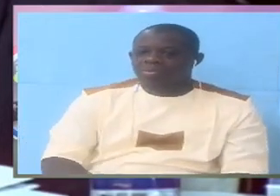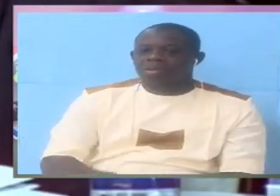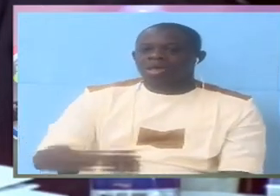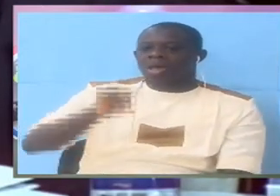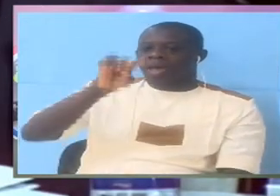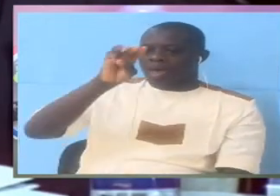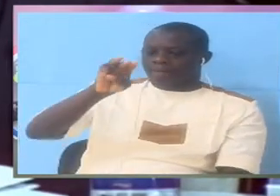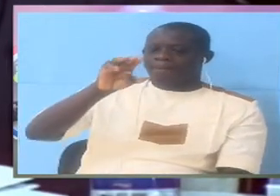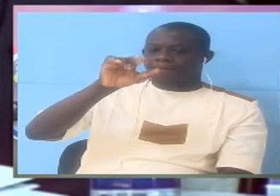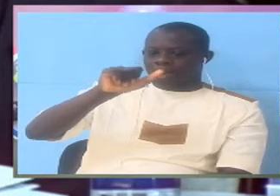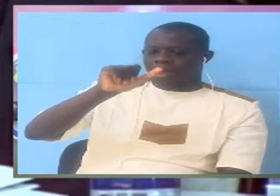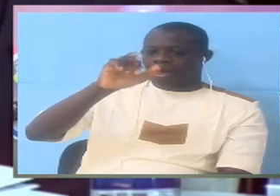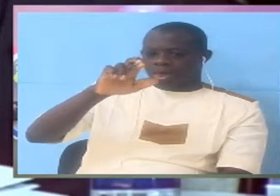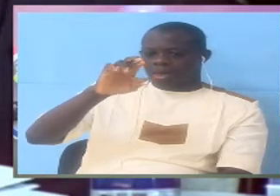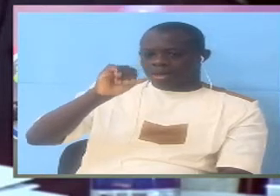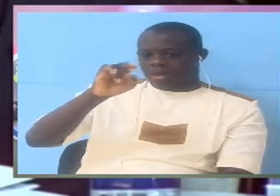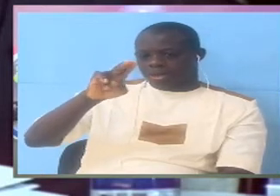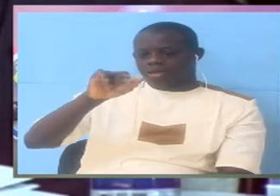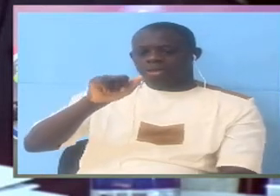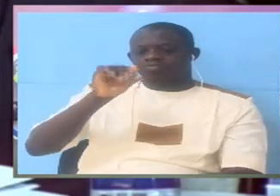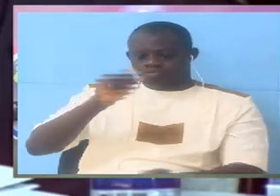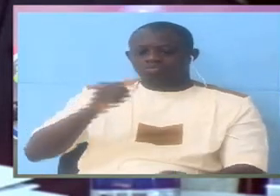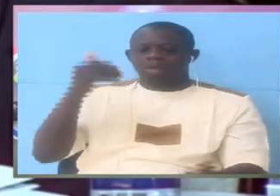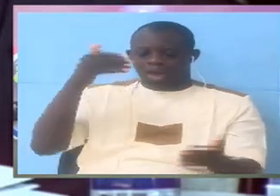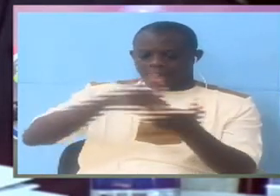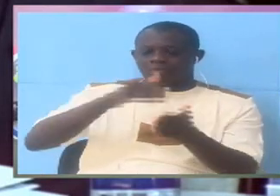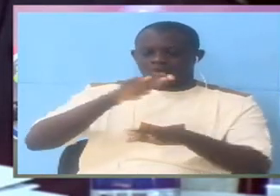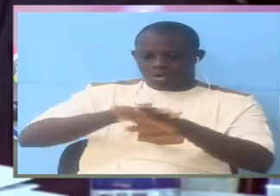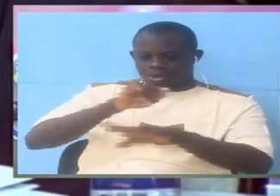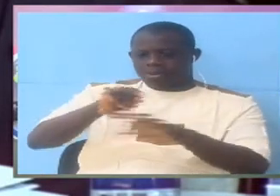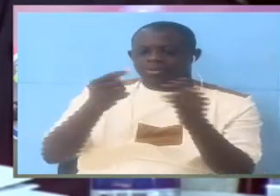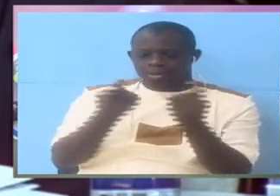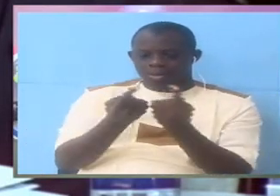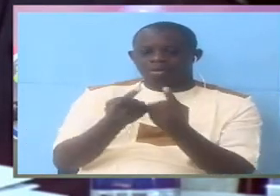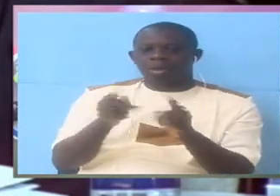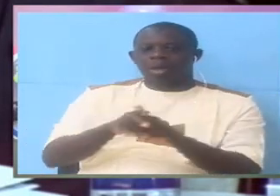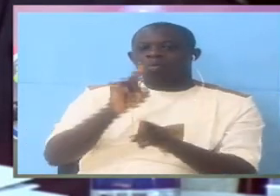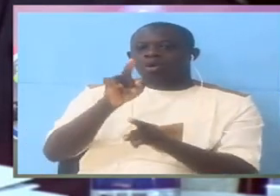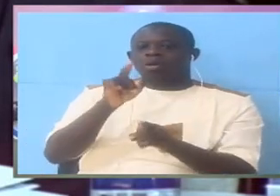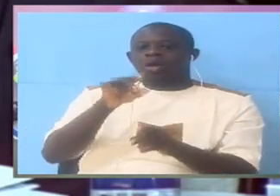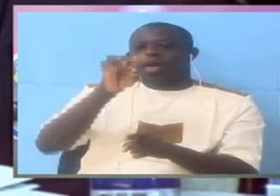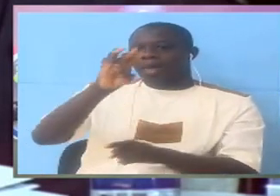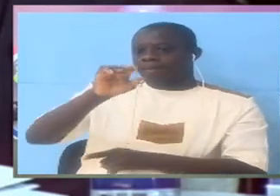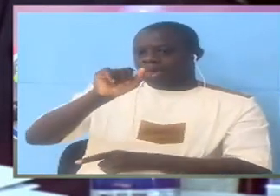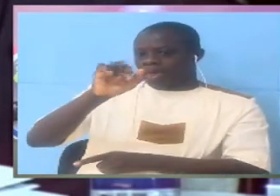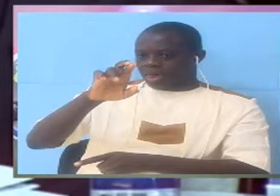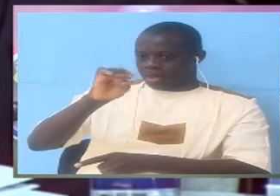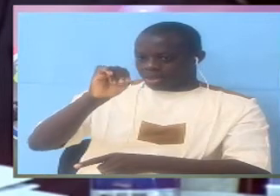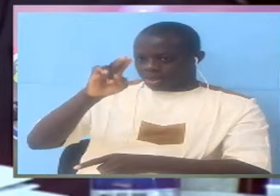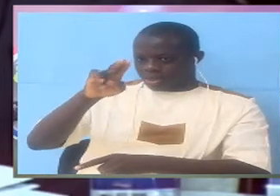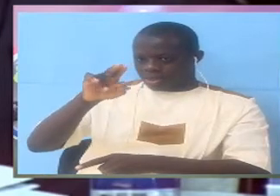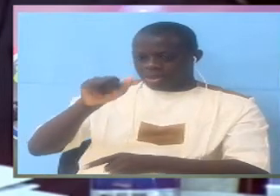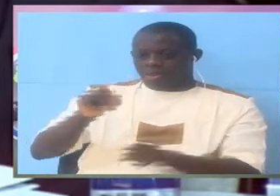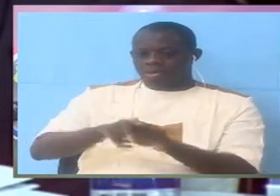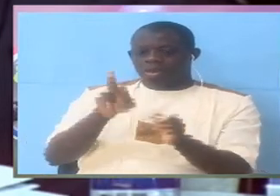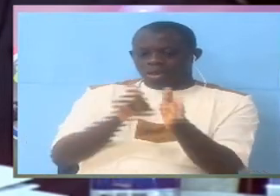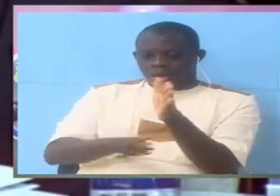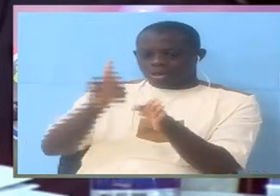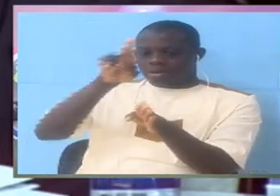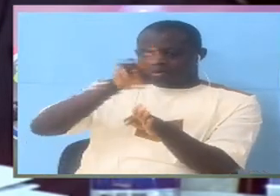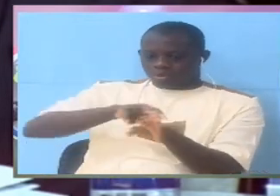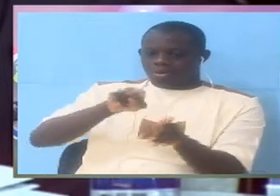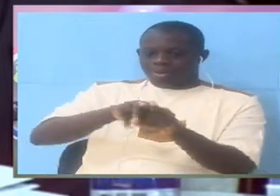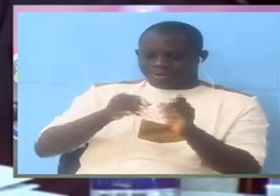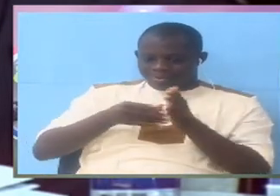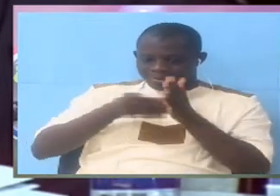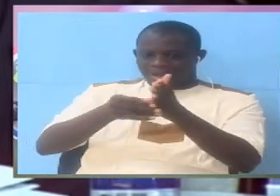Marina was that, I'm coming to that particular one. Yes. But Marina was reporting to the director of internal security. This is what I'm